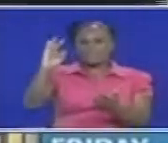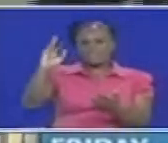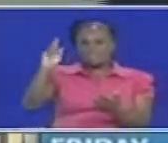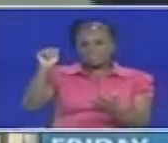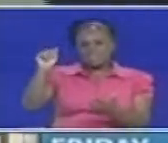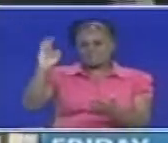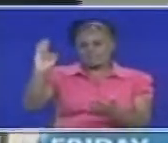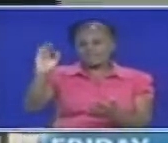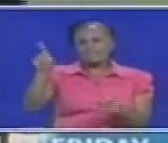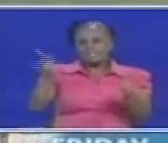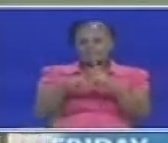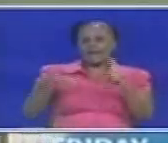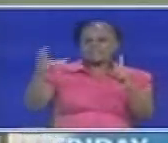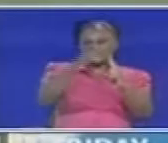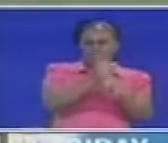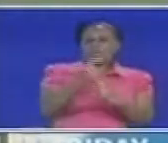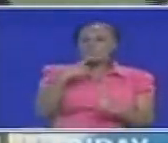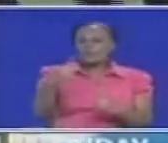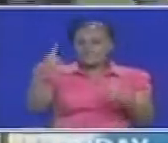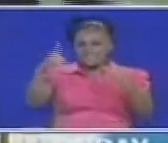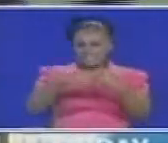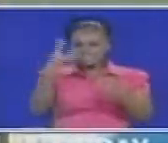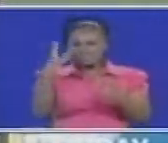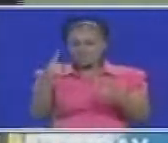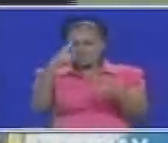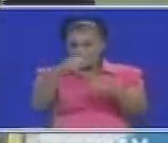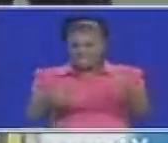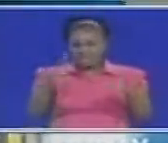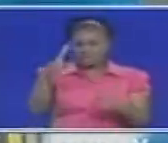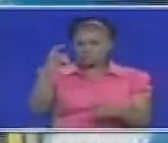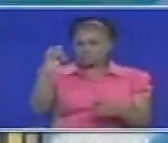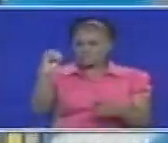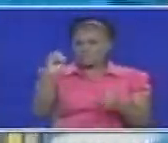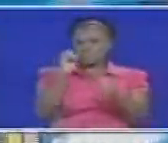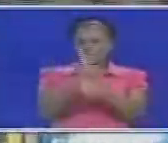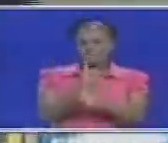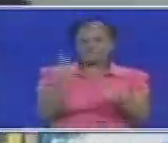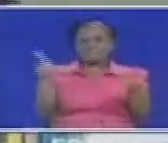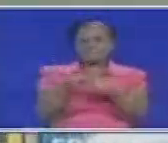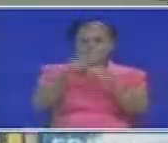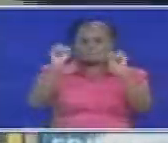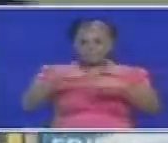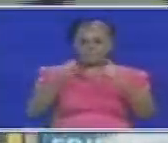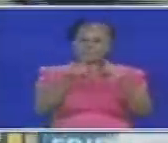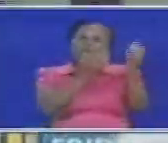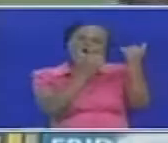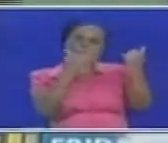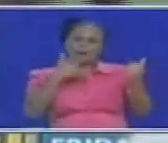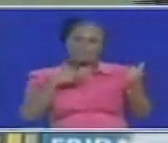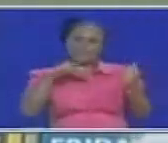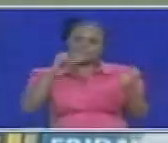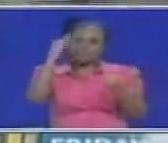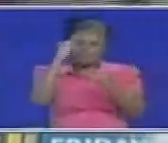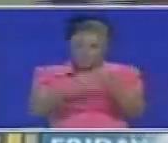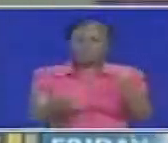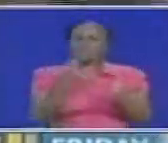best ranking ever achieved was position 164 in the year 2011, and still the side remain optimistic that they can have the last